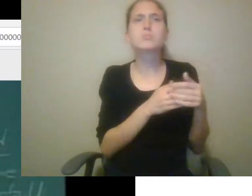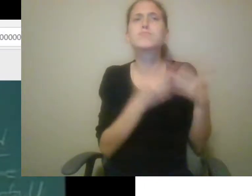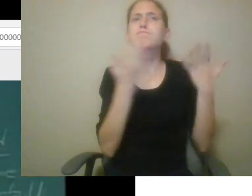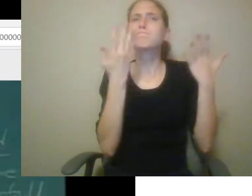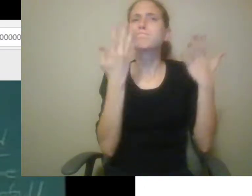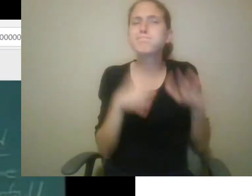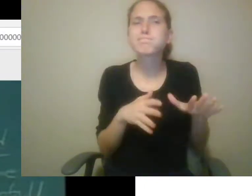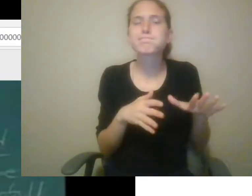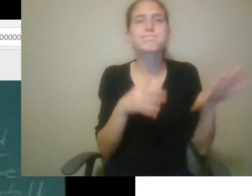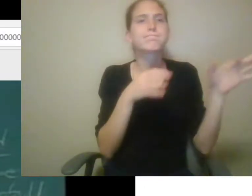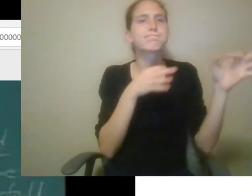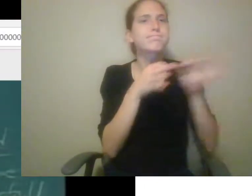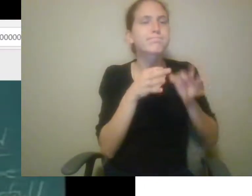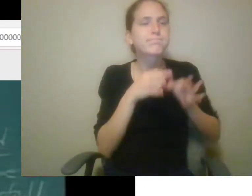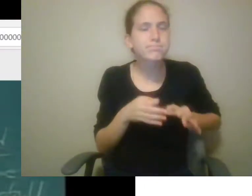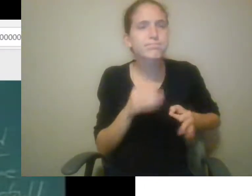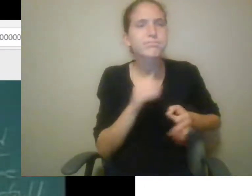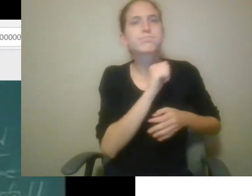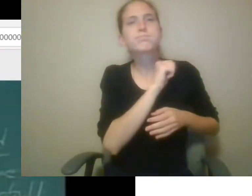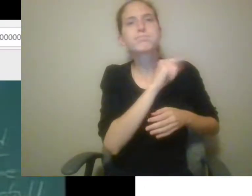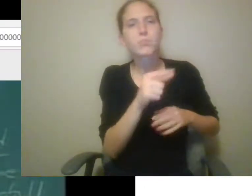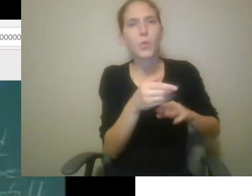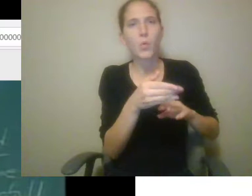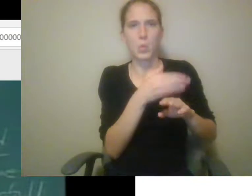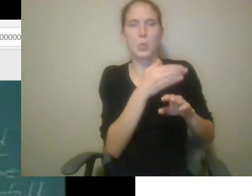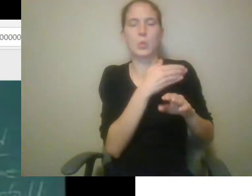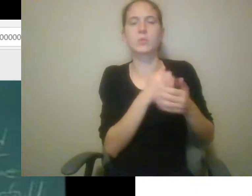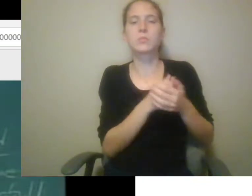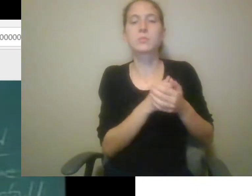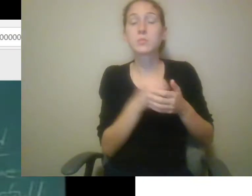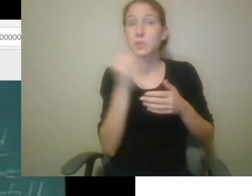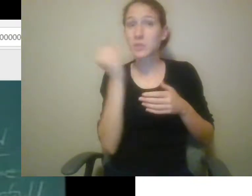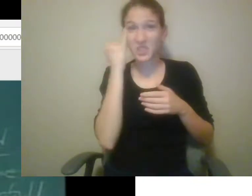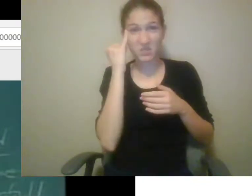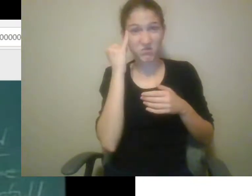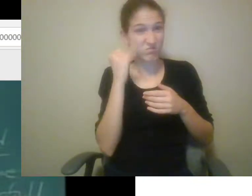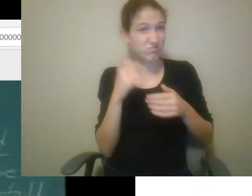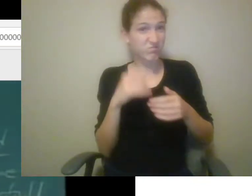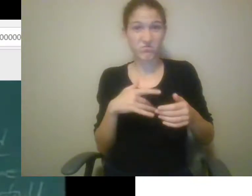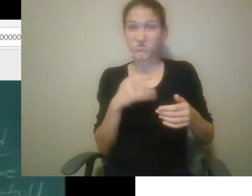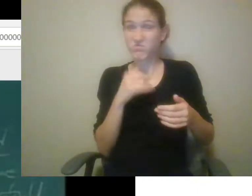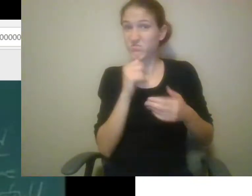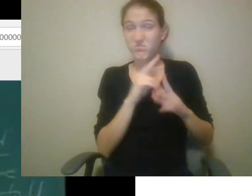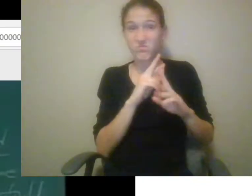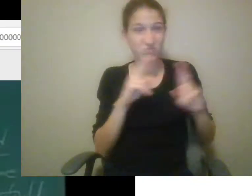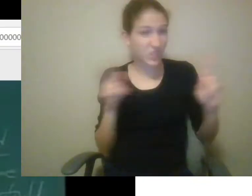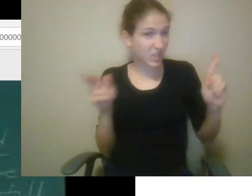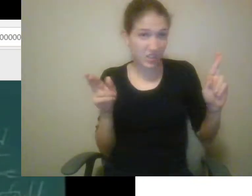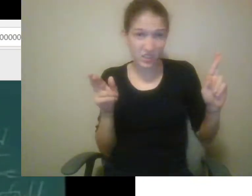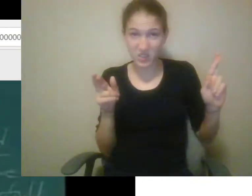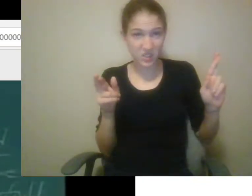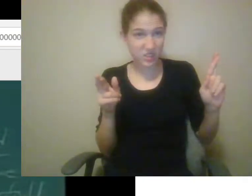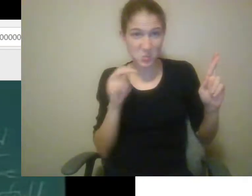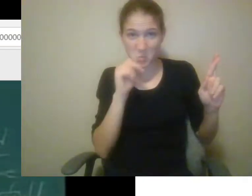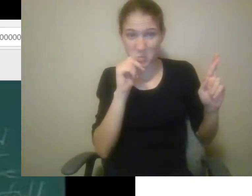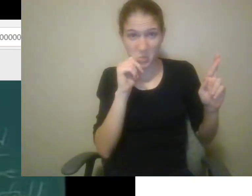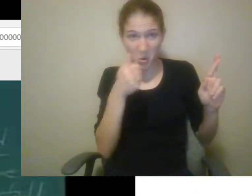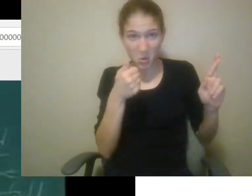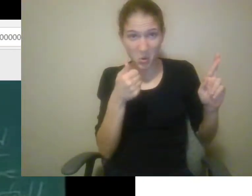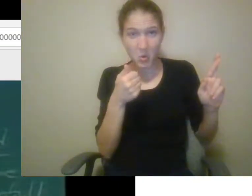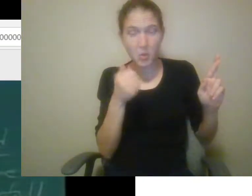parts of the cell basically before then. If not, if by the end of class I don't feel you're ready for it, I'll announce it and you won't have that quiz tomorrow.